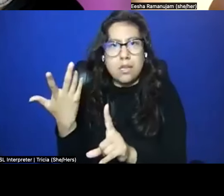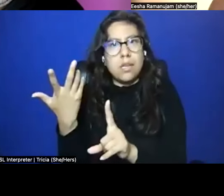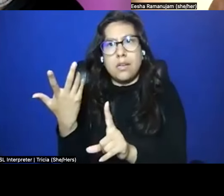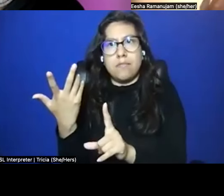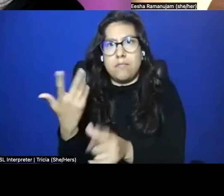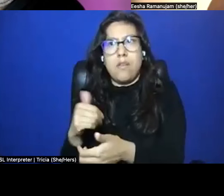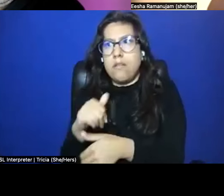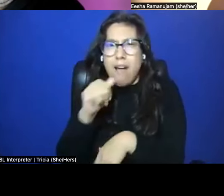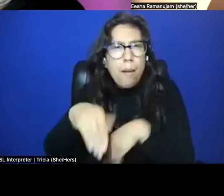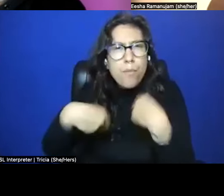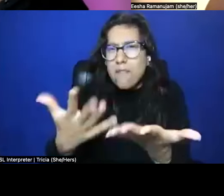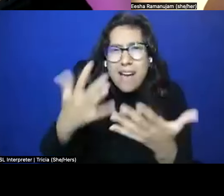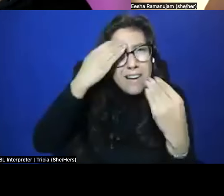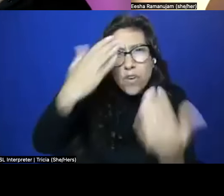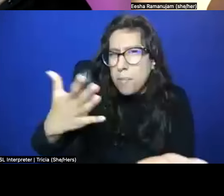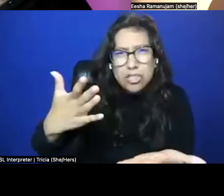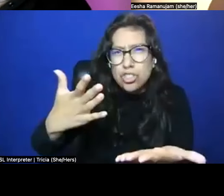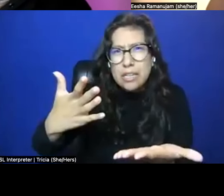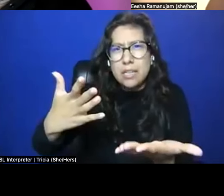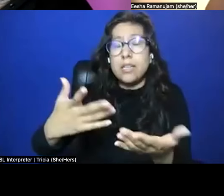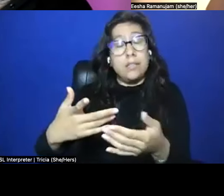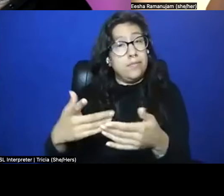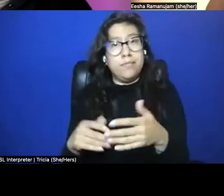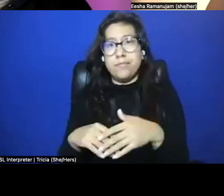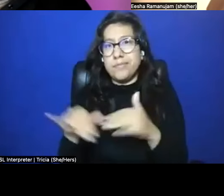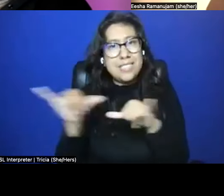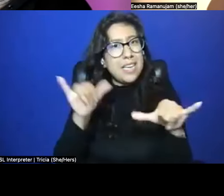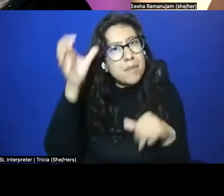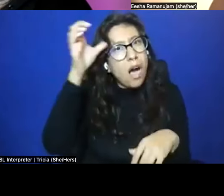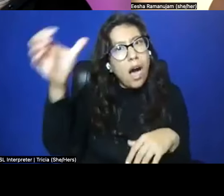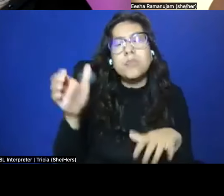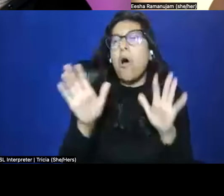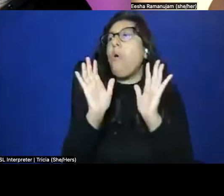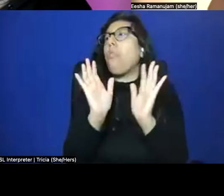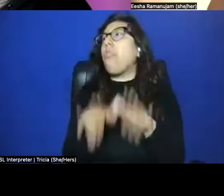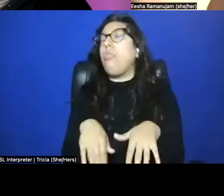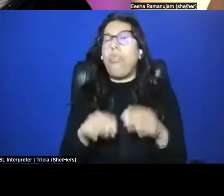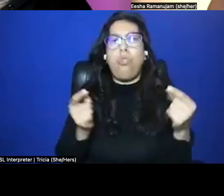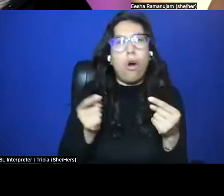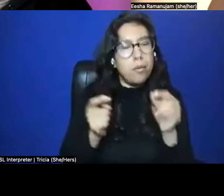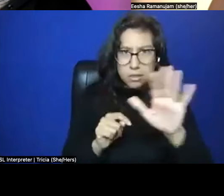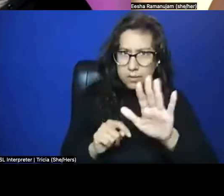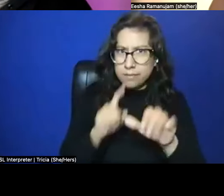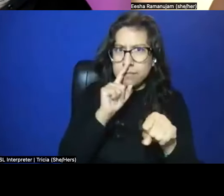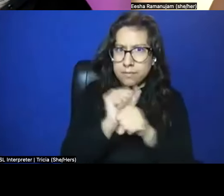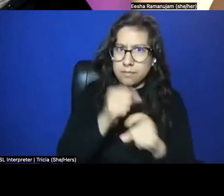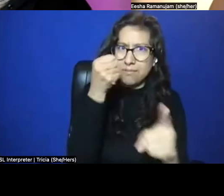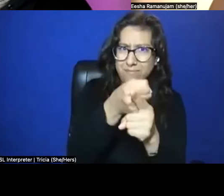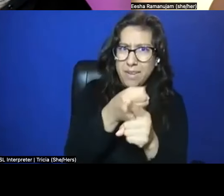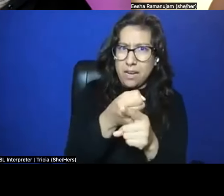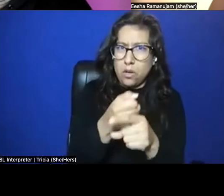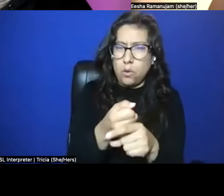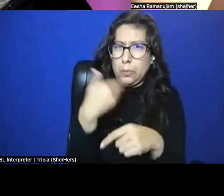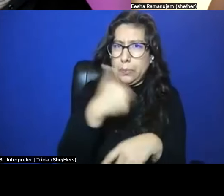not providing information just as much as they are lacks and harms in and of themselves. So I think that